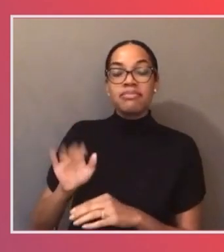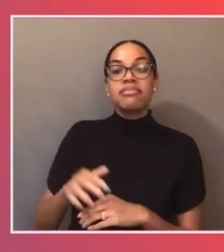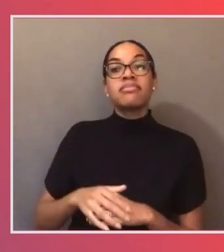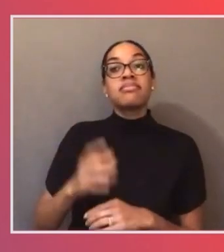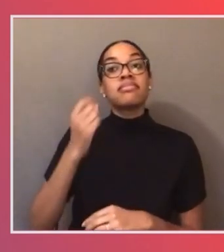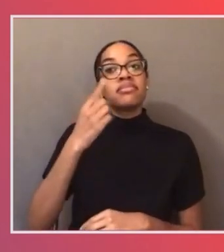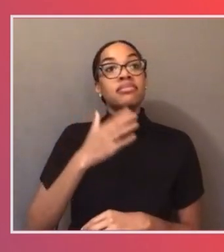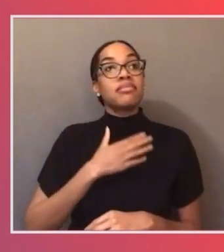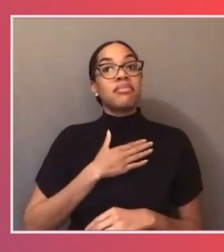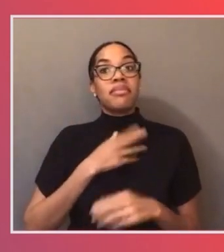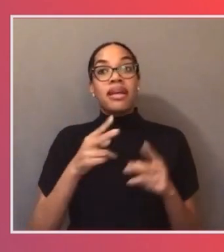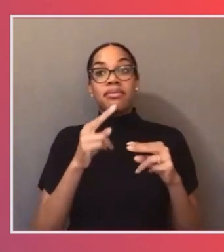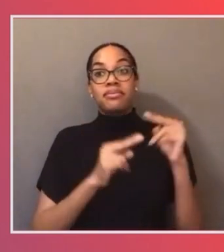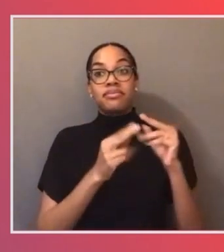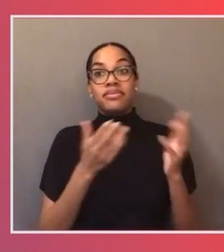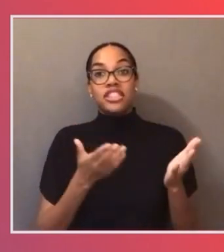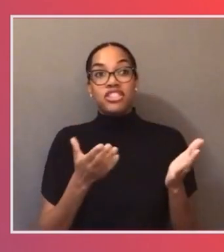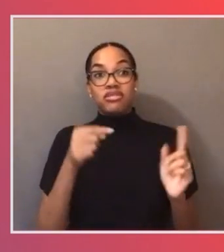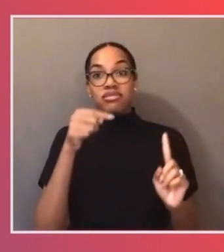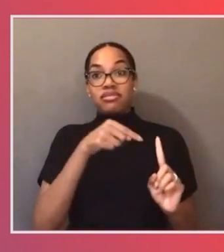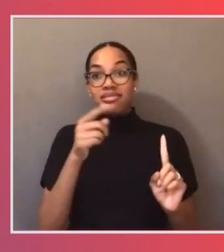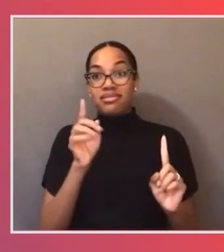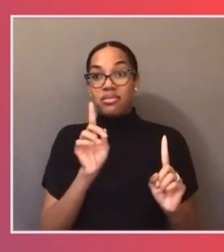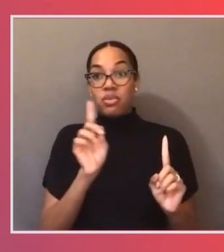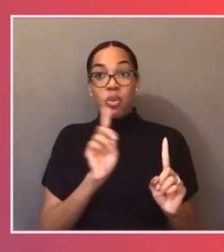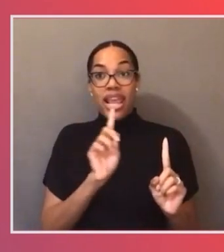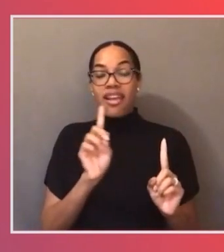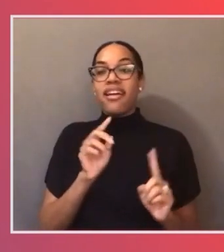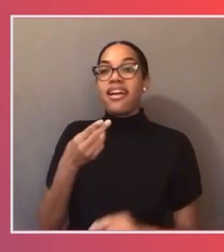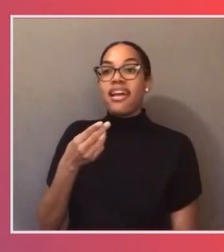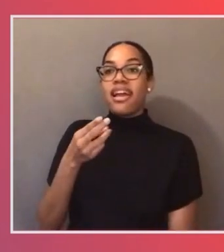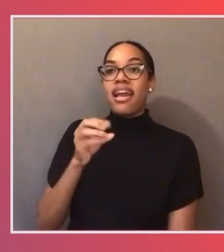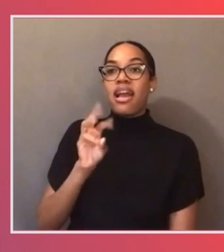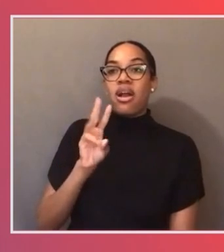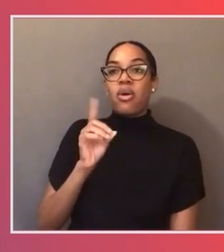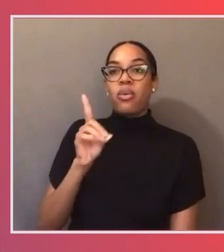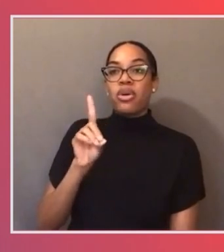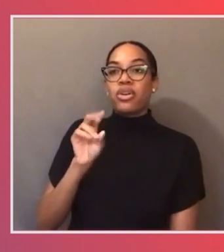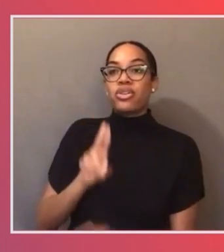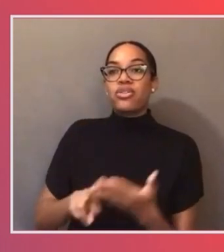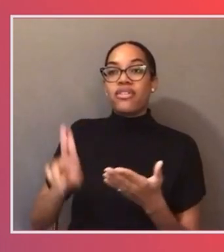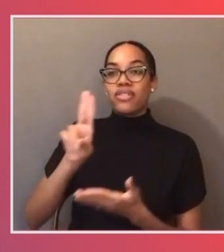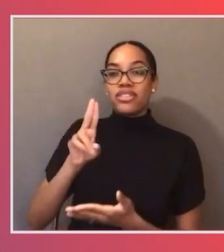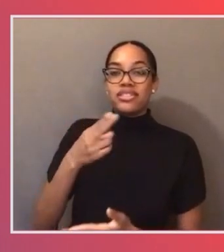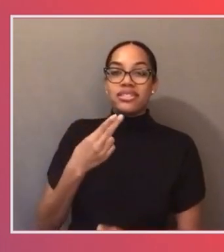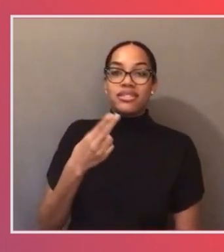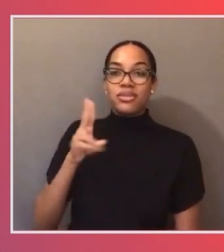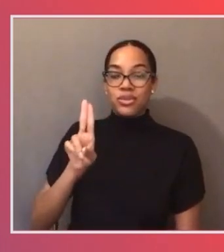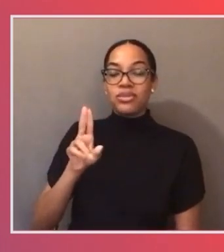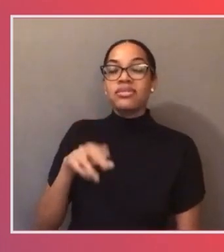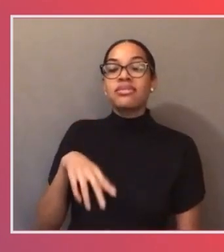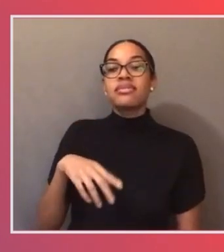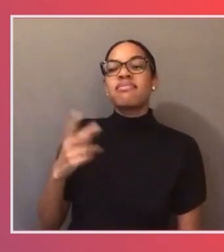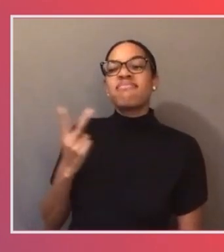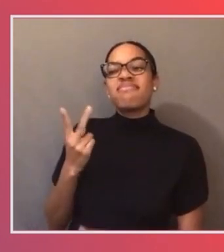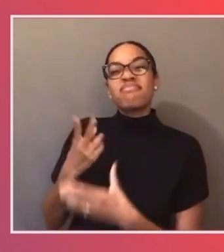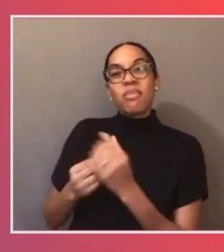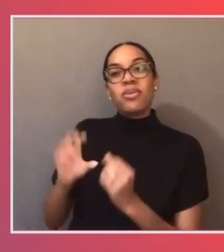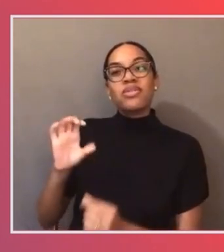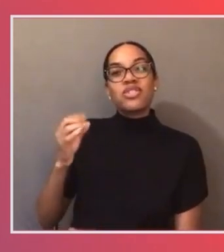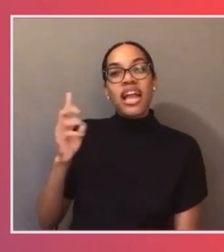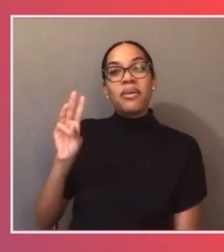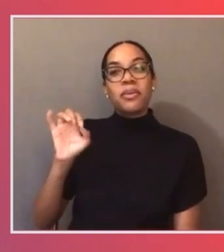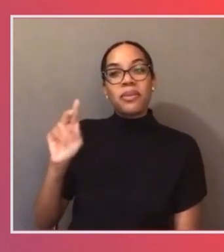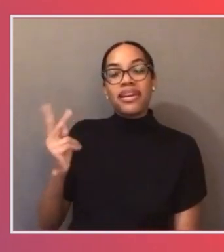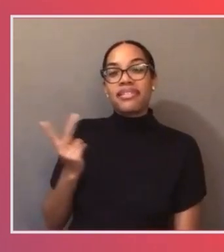And that's Chadwick and I actually both attended Howard University. And I think about him all the time. There are monuments and